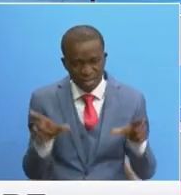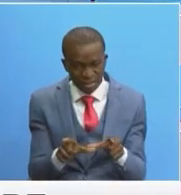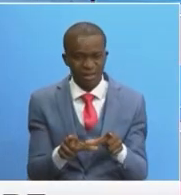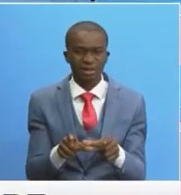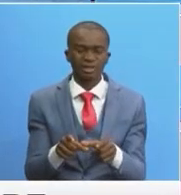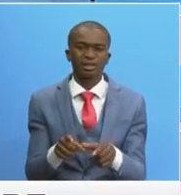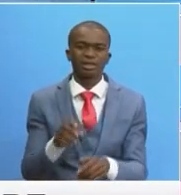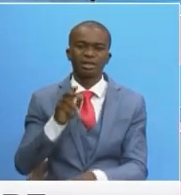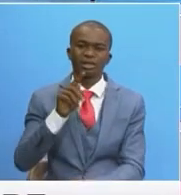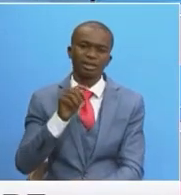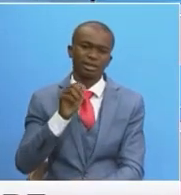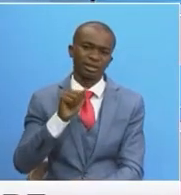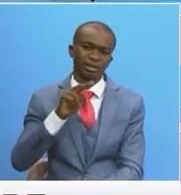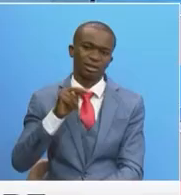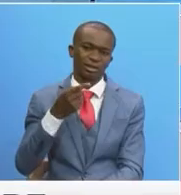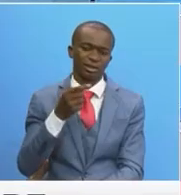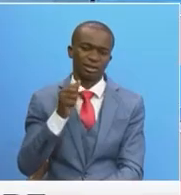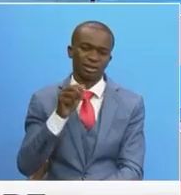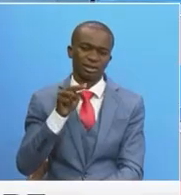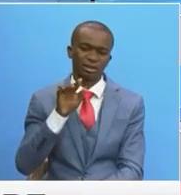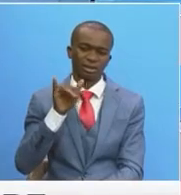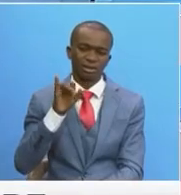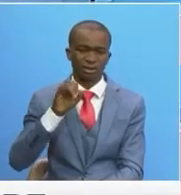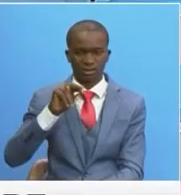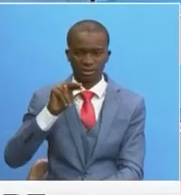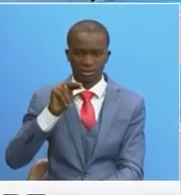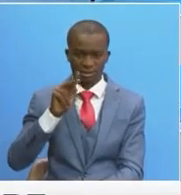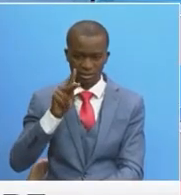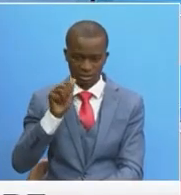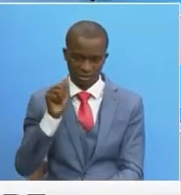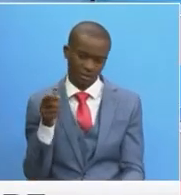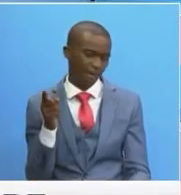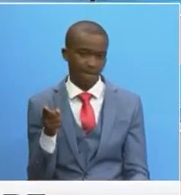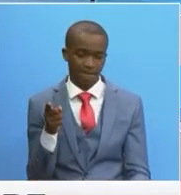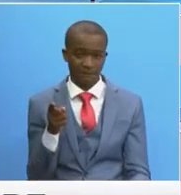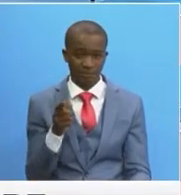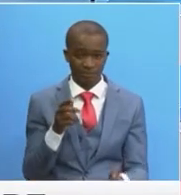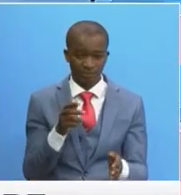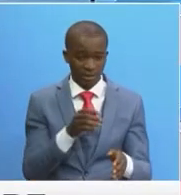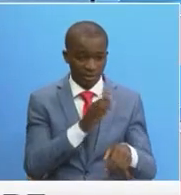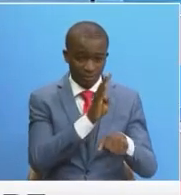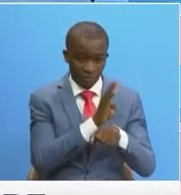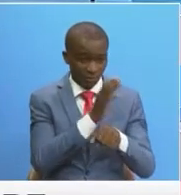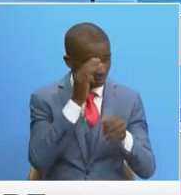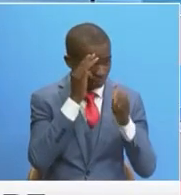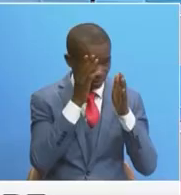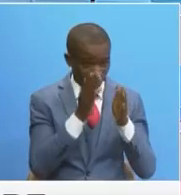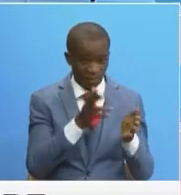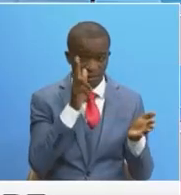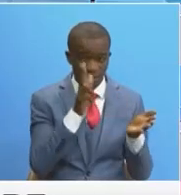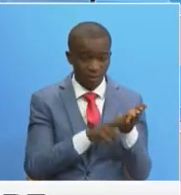Province along Lake into Burundi. Speaking after signing the MOU with Burundian Minister